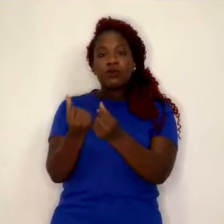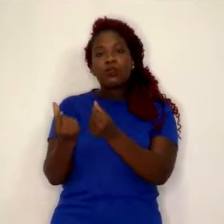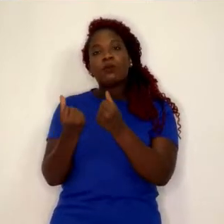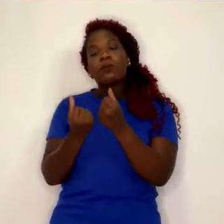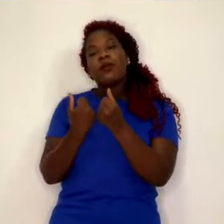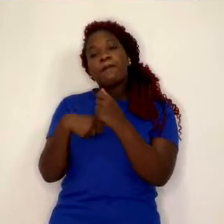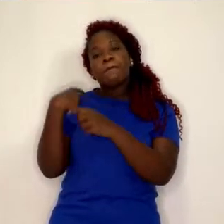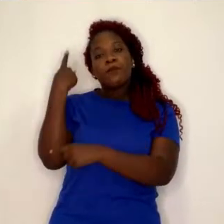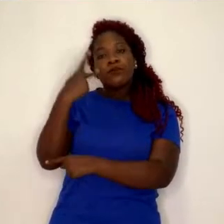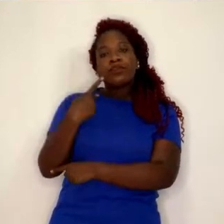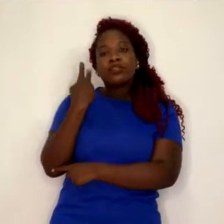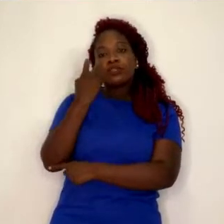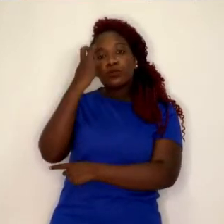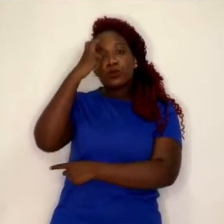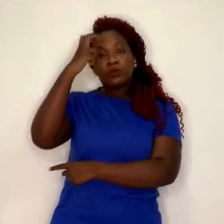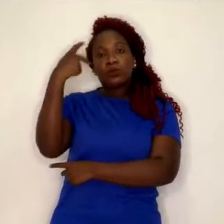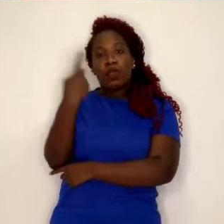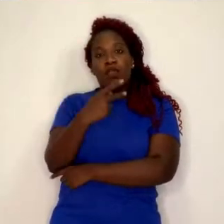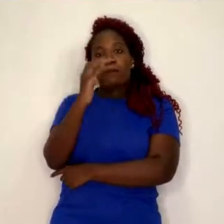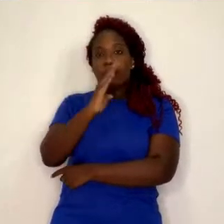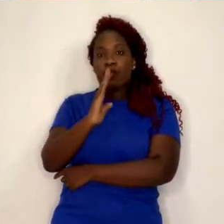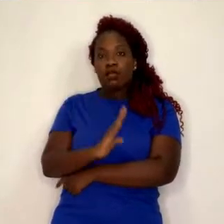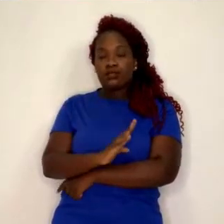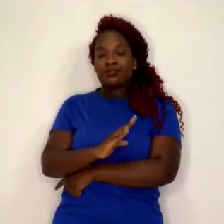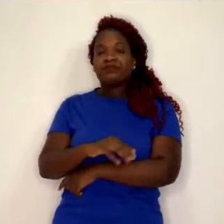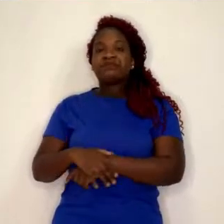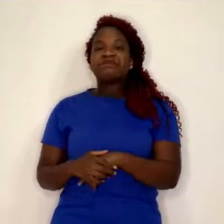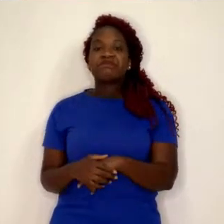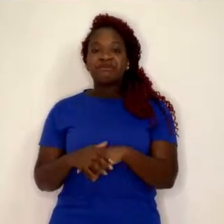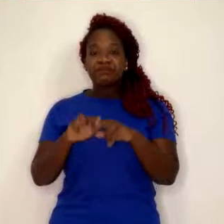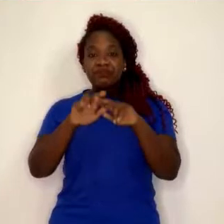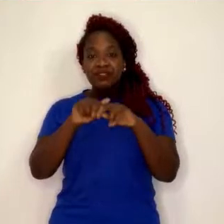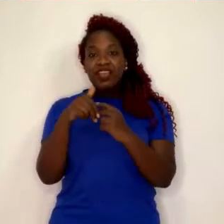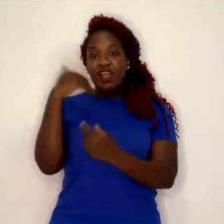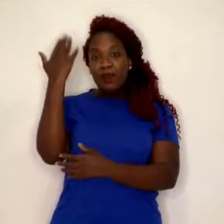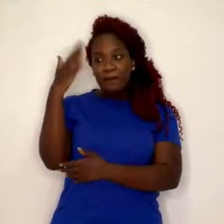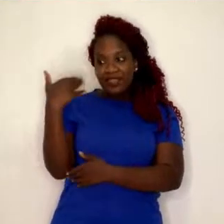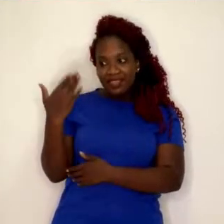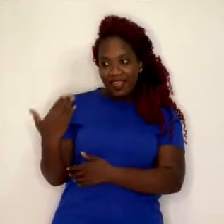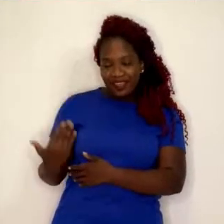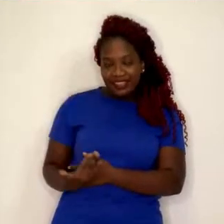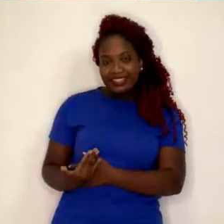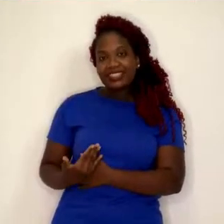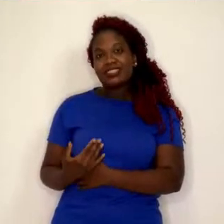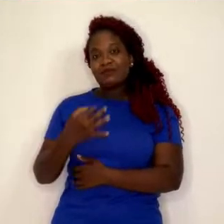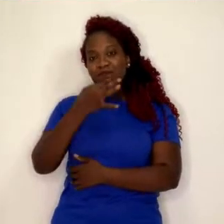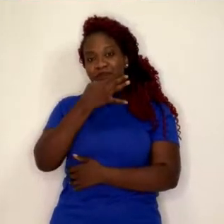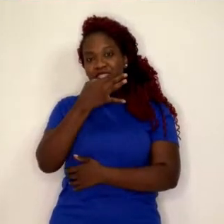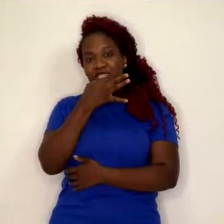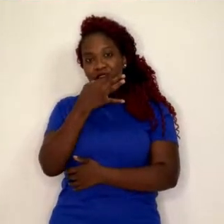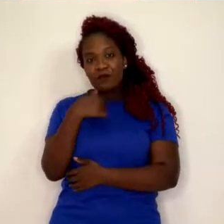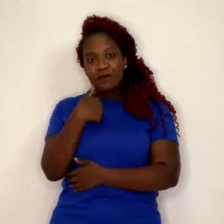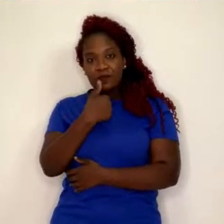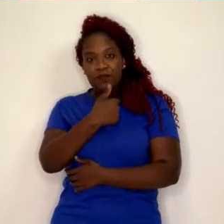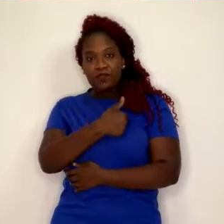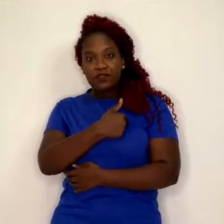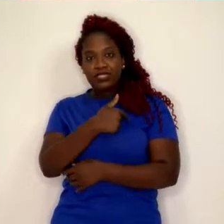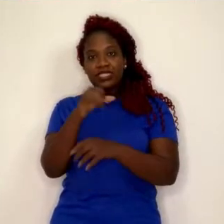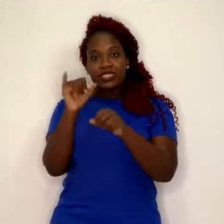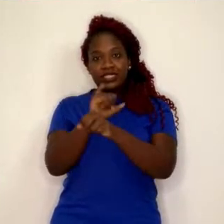of social inequality, cultural and political inequality in Brazil. So we believe that